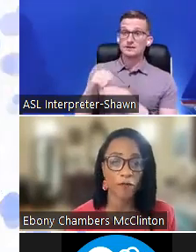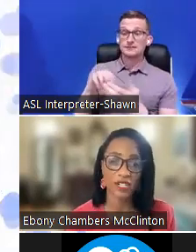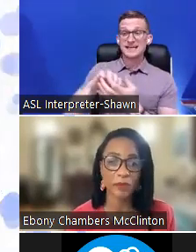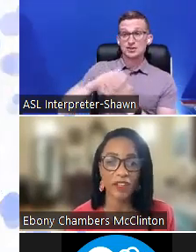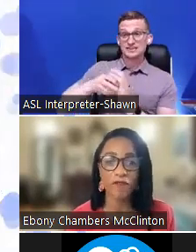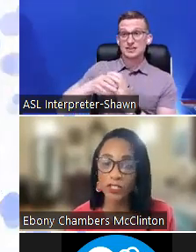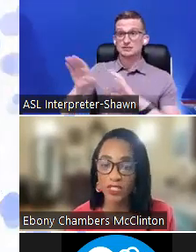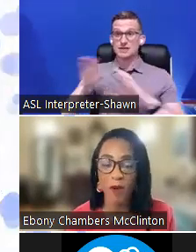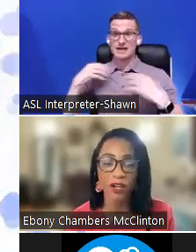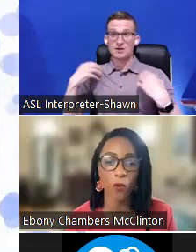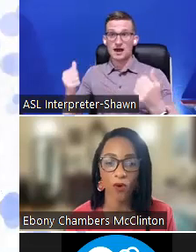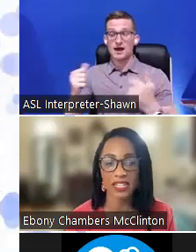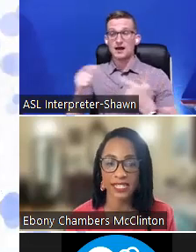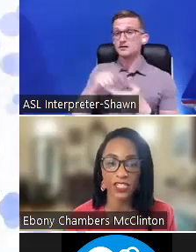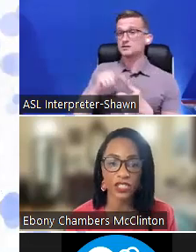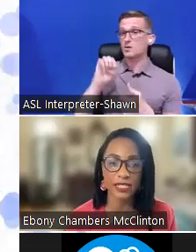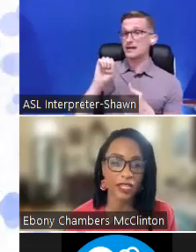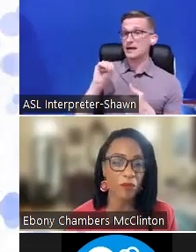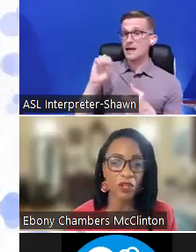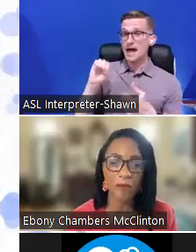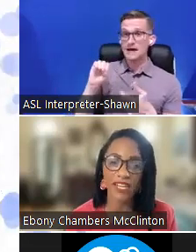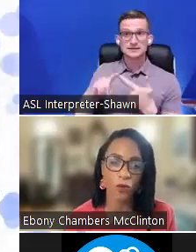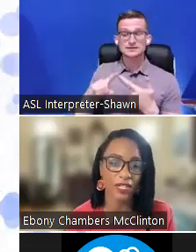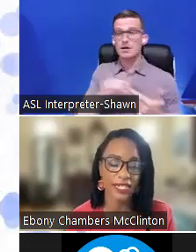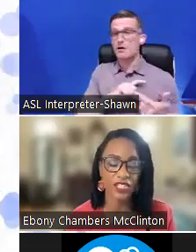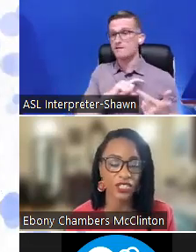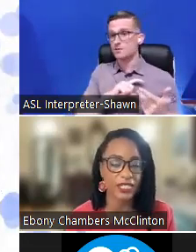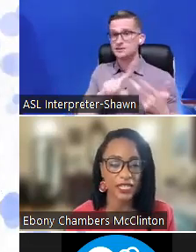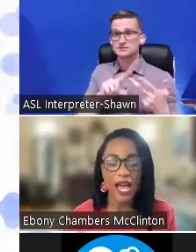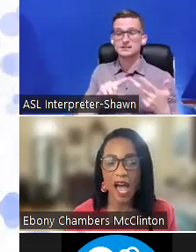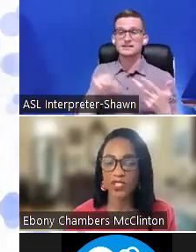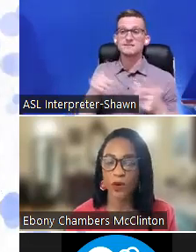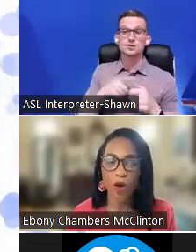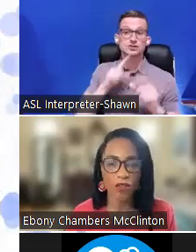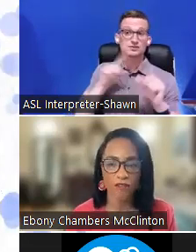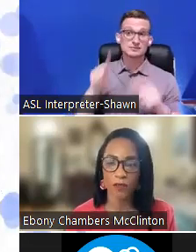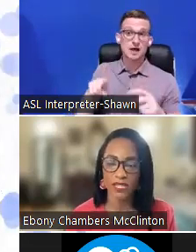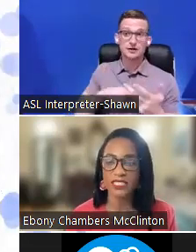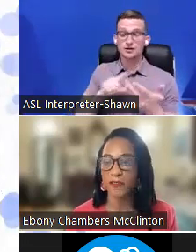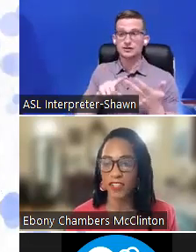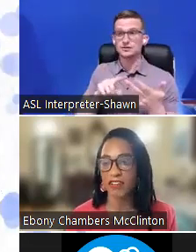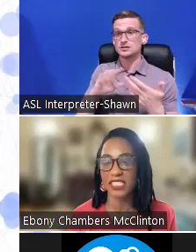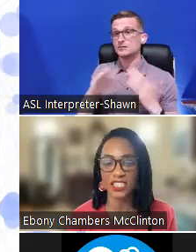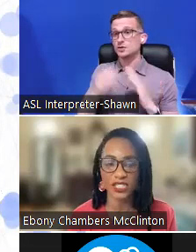law enforcement, first responder organizations, community-based organizations. So all of those